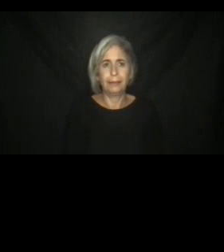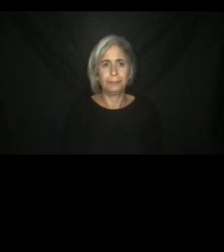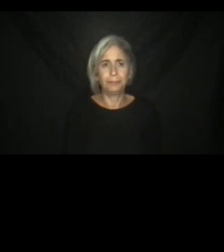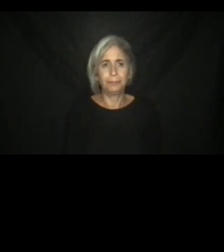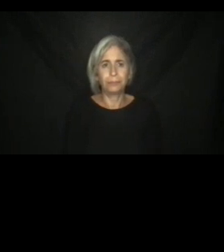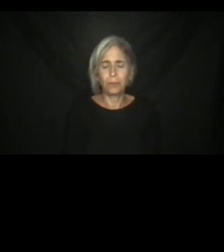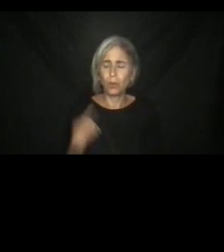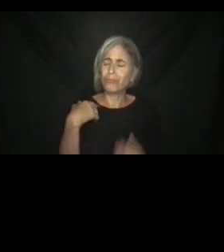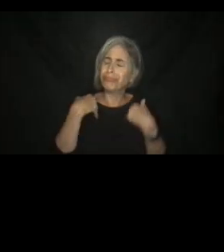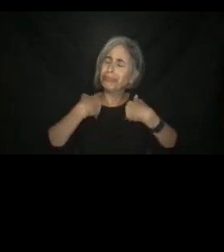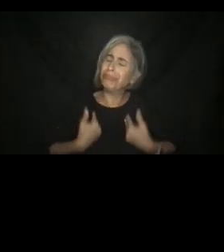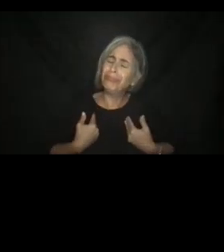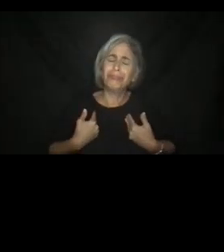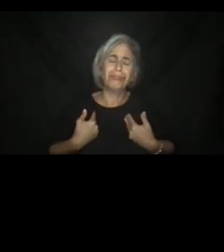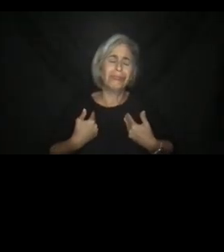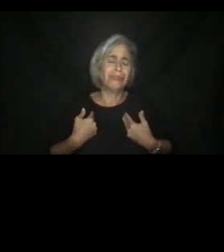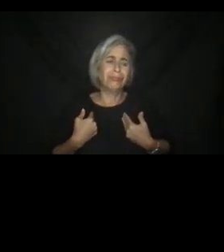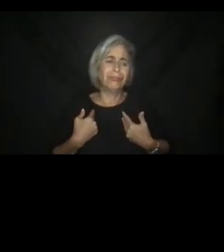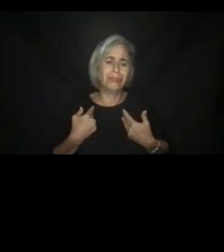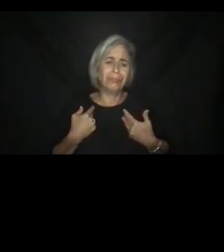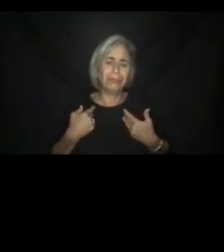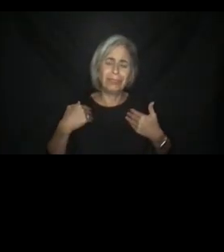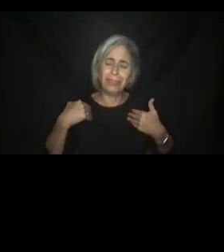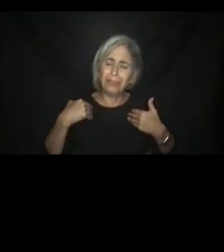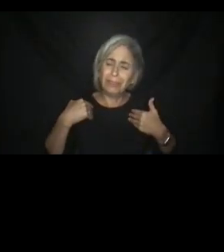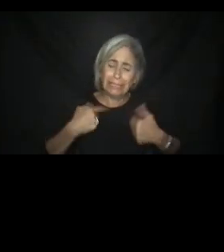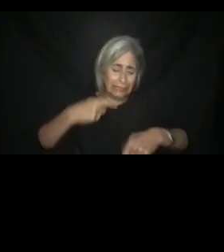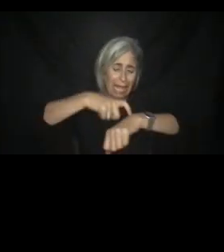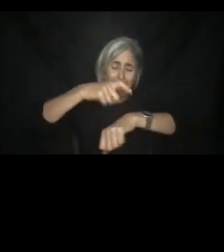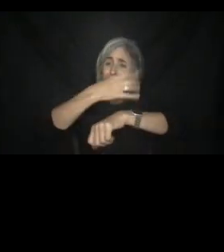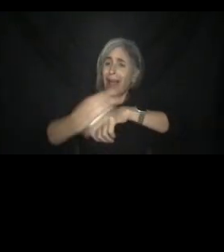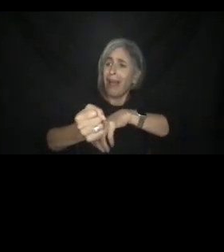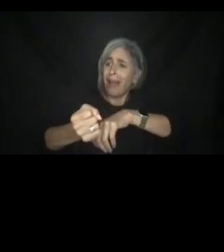We tired. Time is running out.